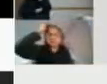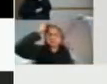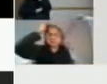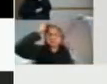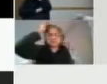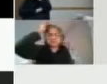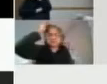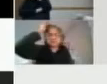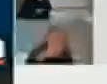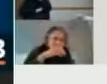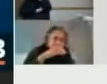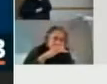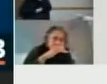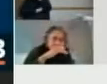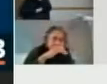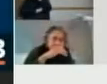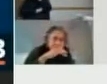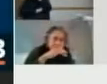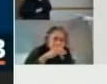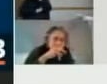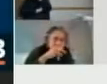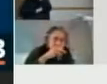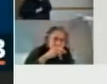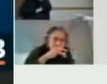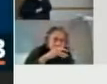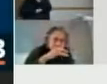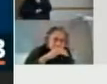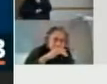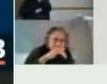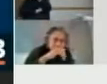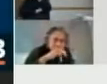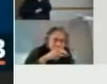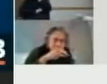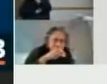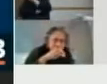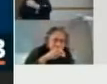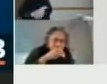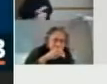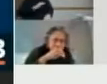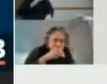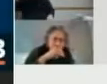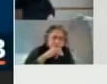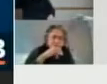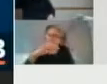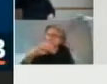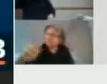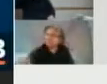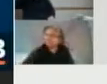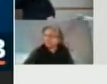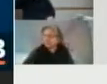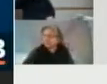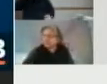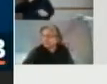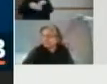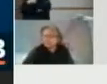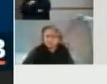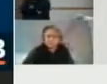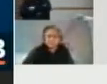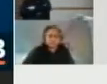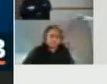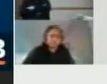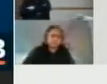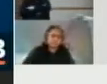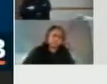project and the Residents Association resubmitting their opposition. In contrast to this, we have received a significant number of support letters, including one